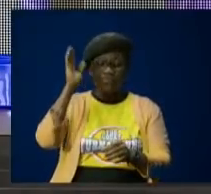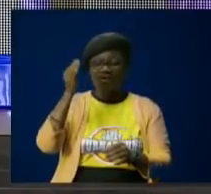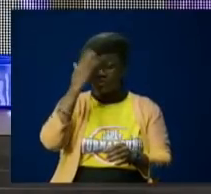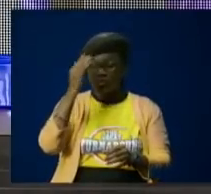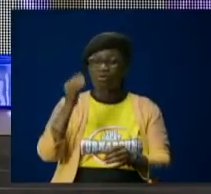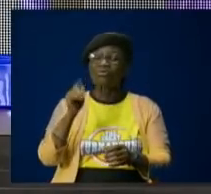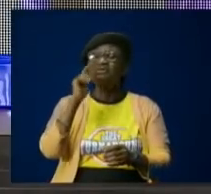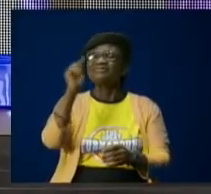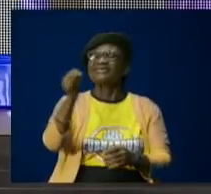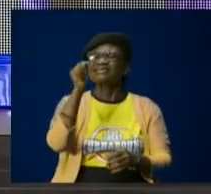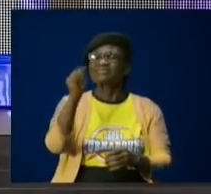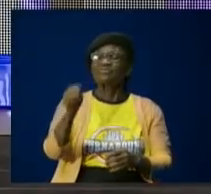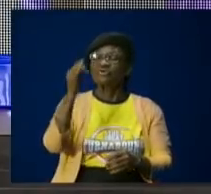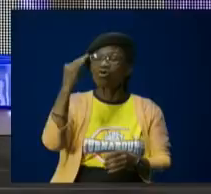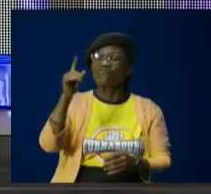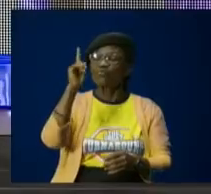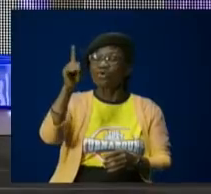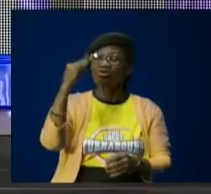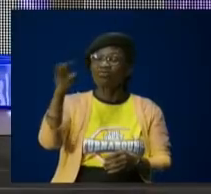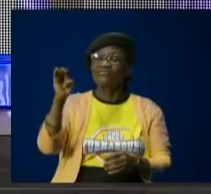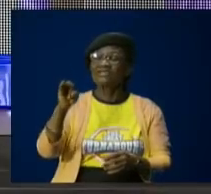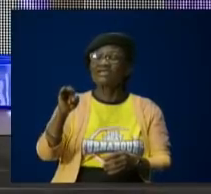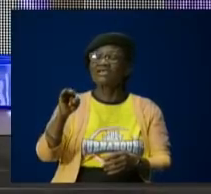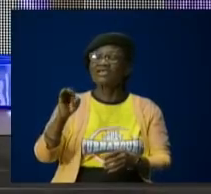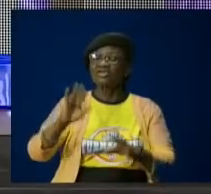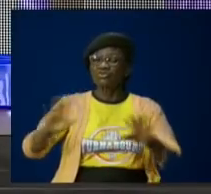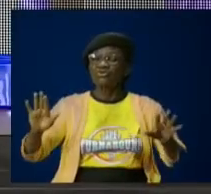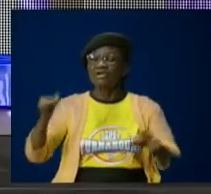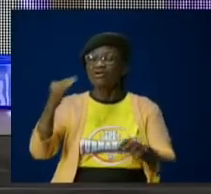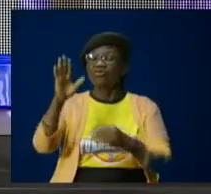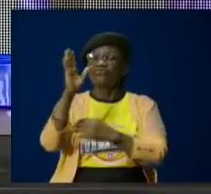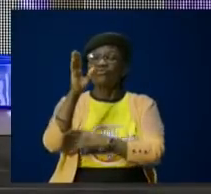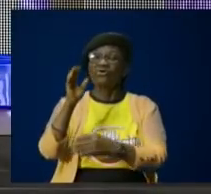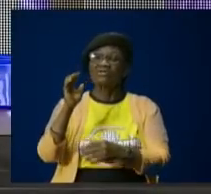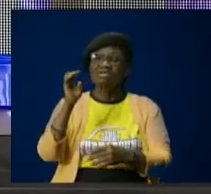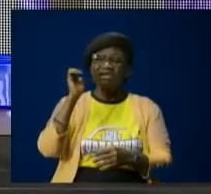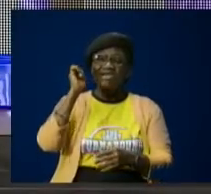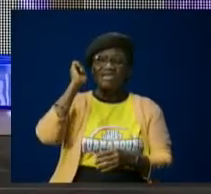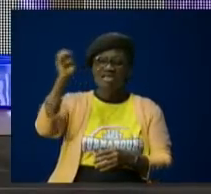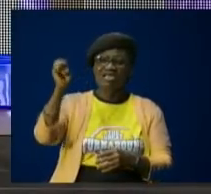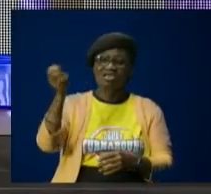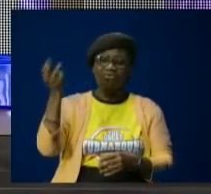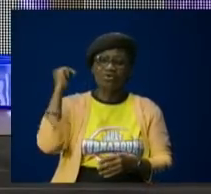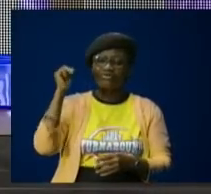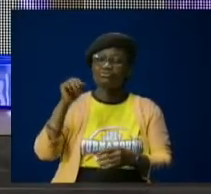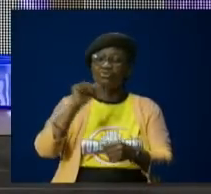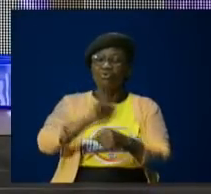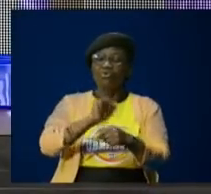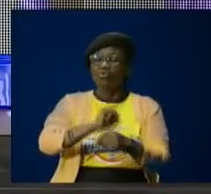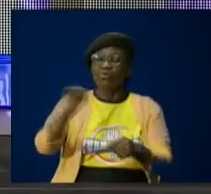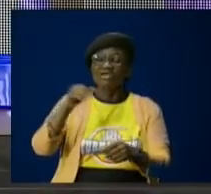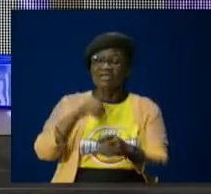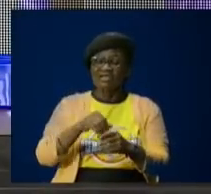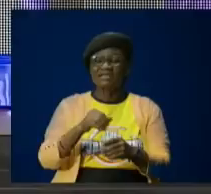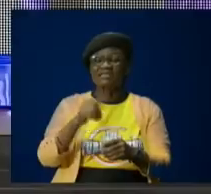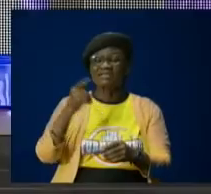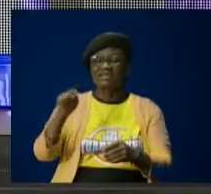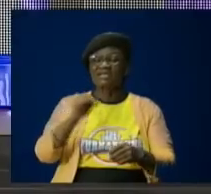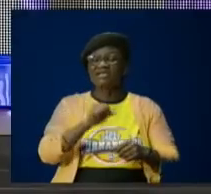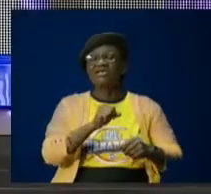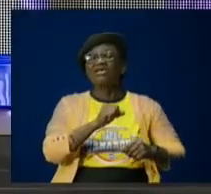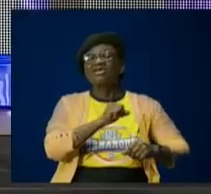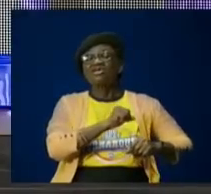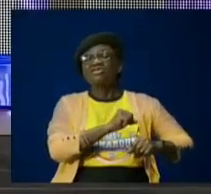children of God. He is working in one of the security apparatus in the